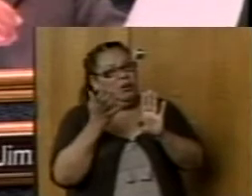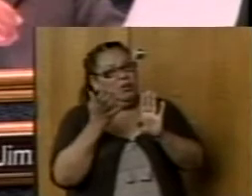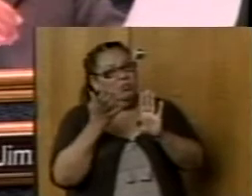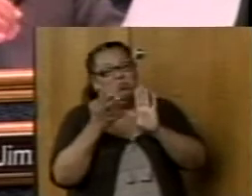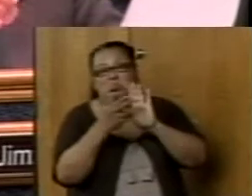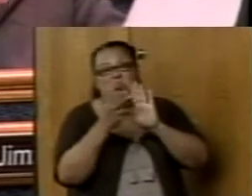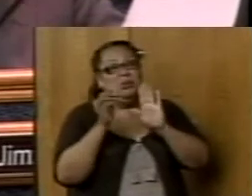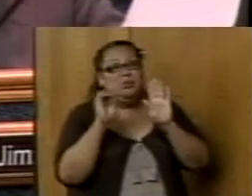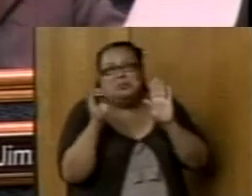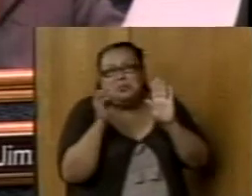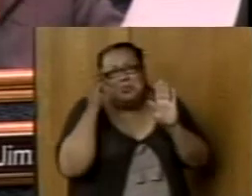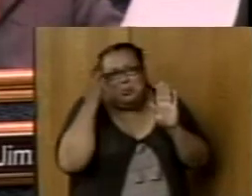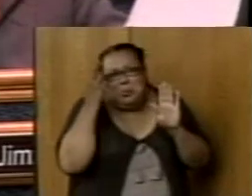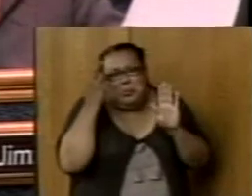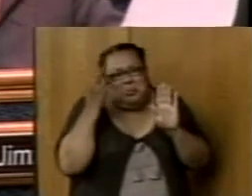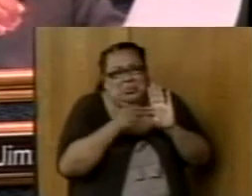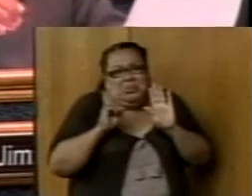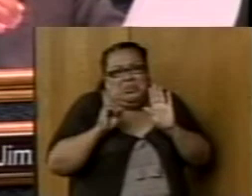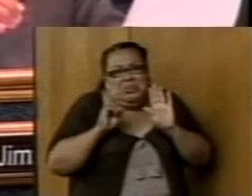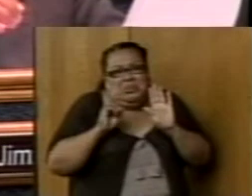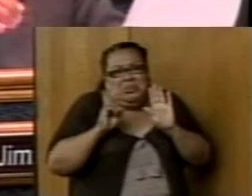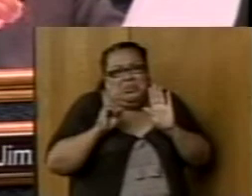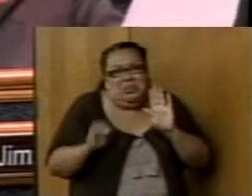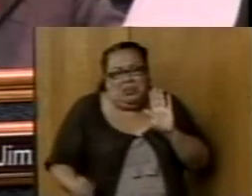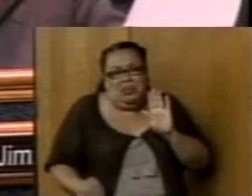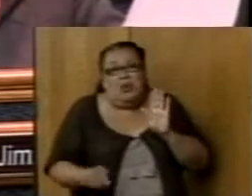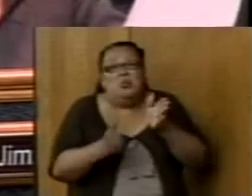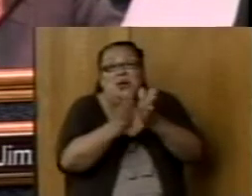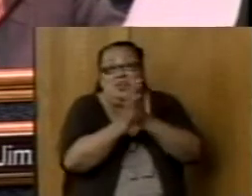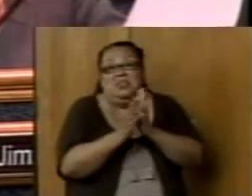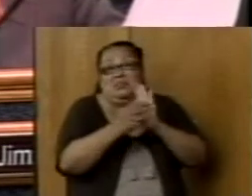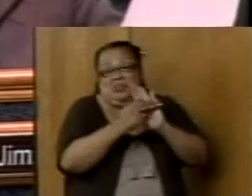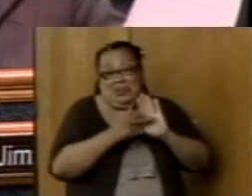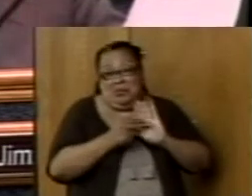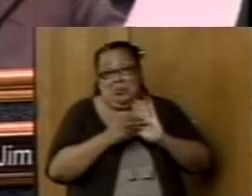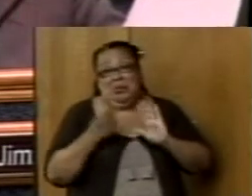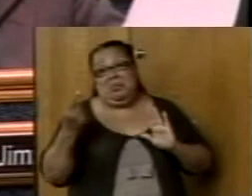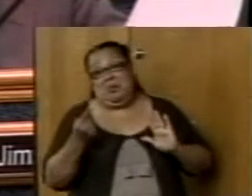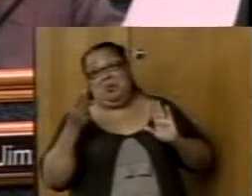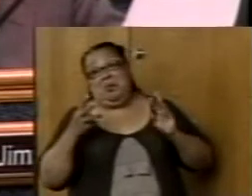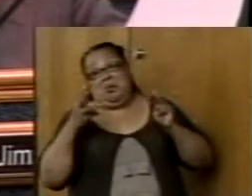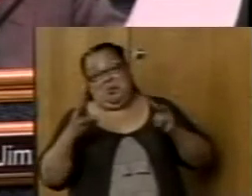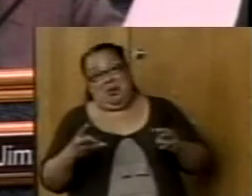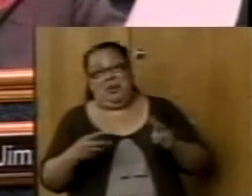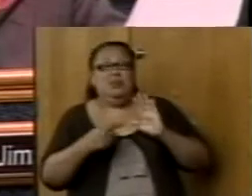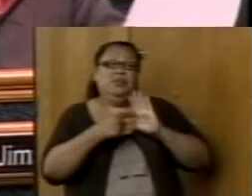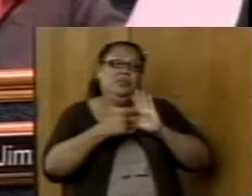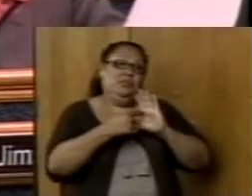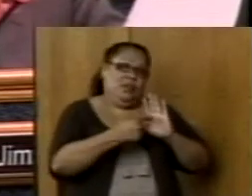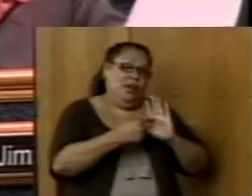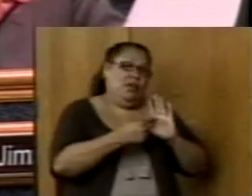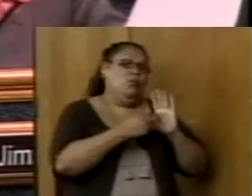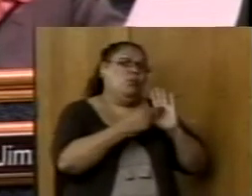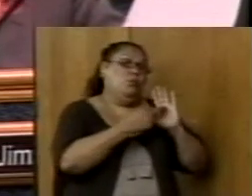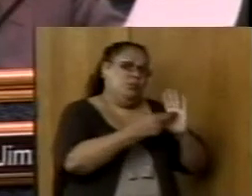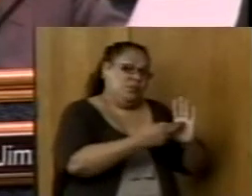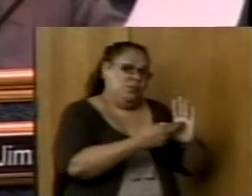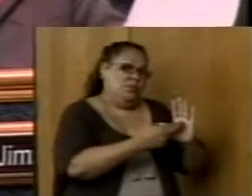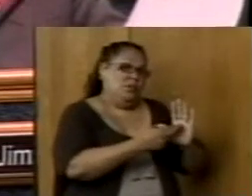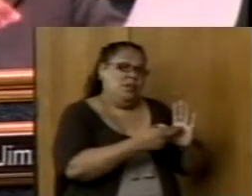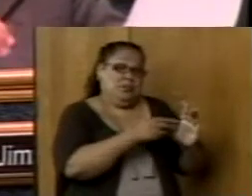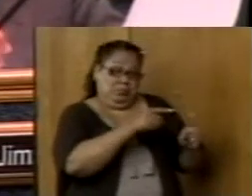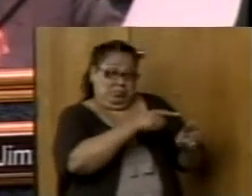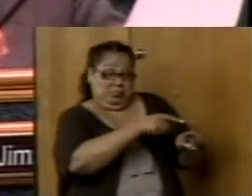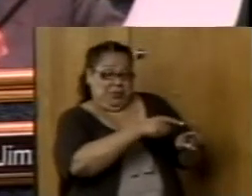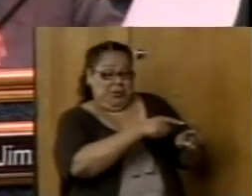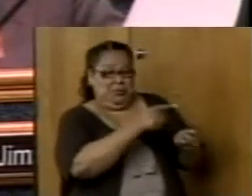have the label, and we're asking for the label. And the only way that they're going to give us a label is if they send a representative to look at the door to make sure that